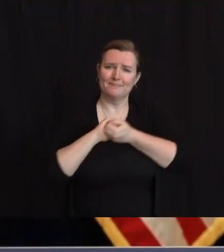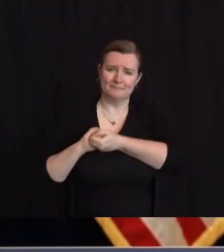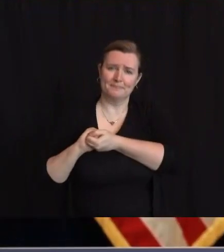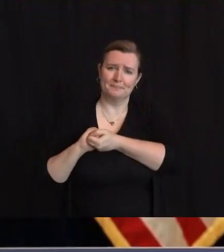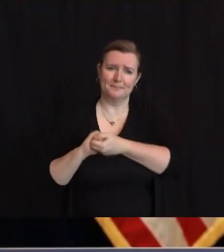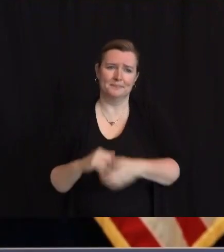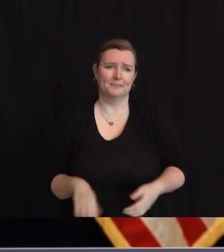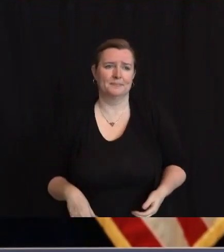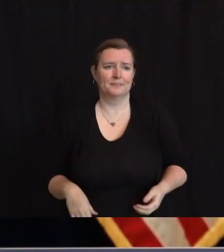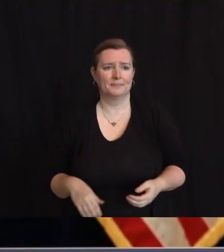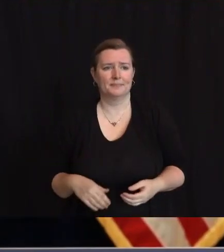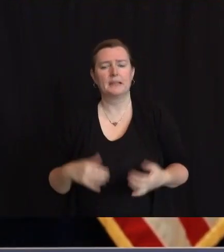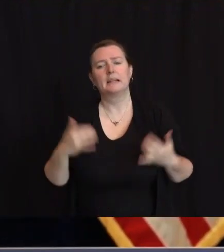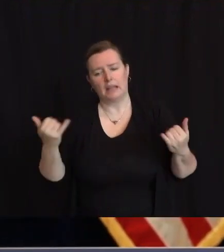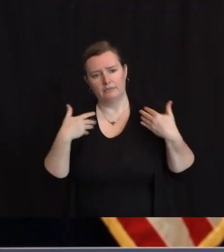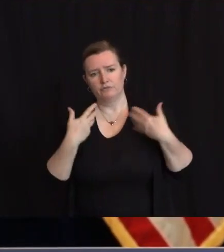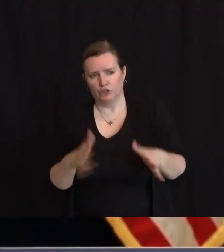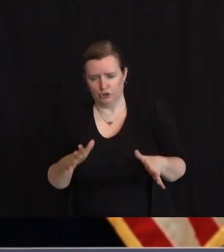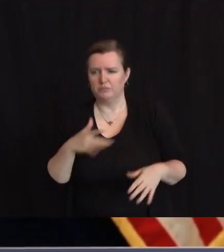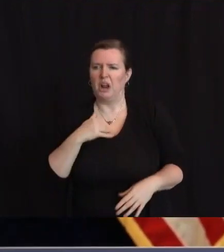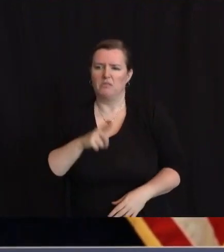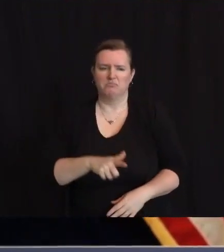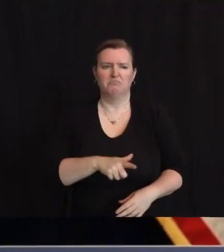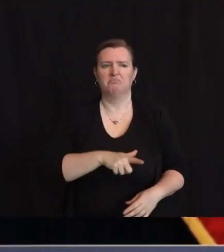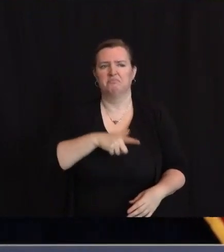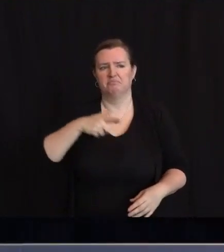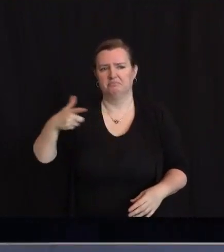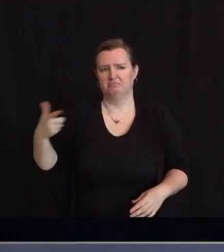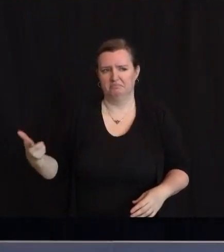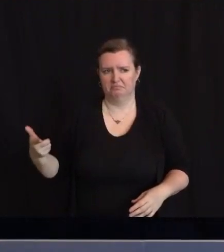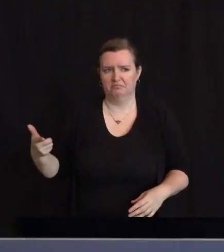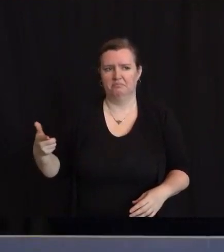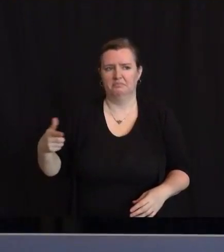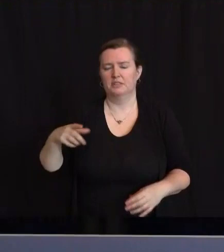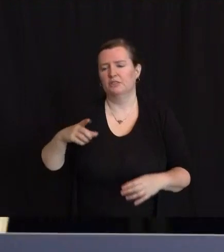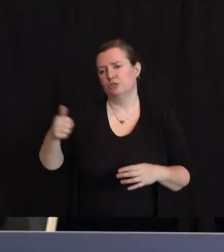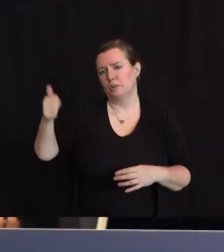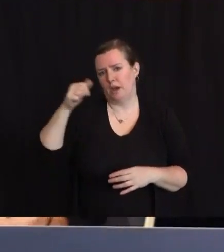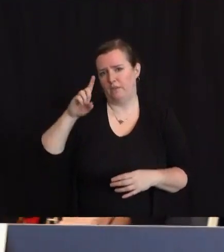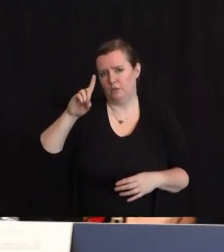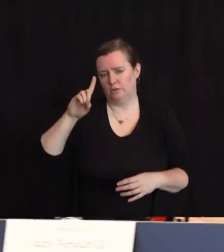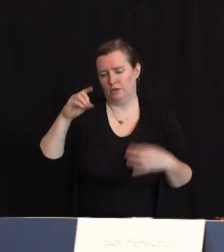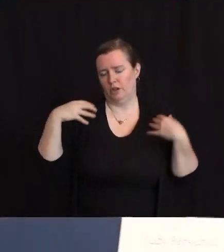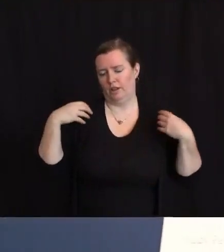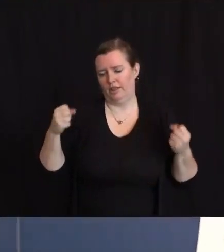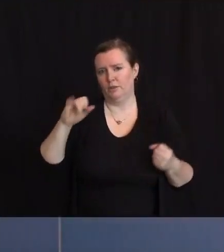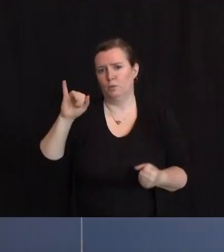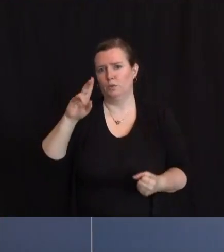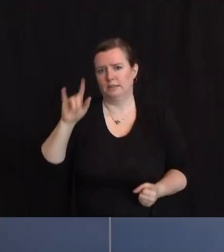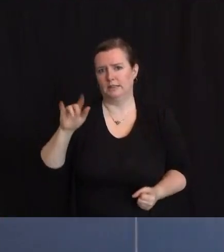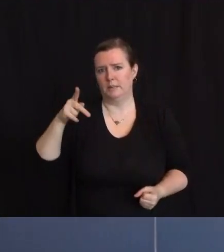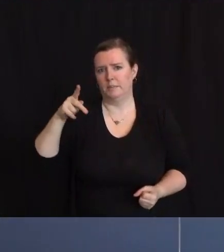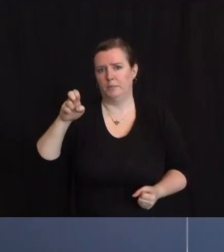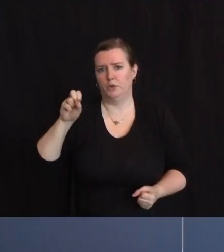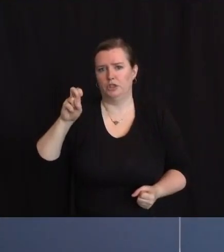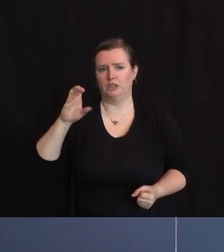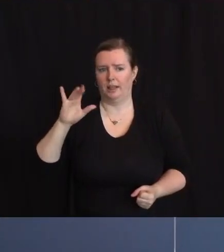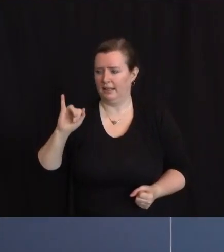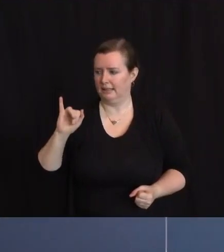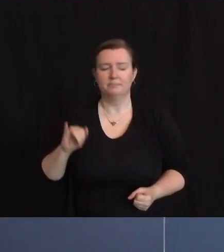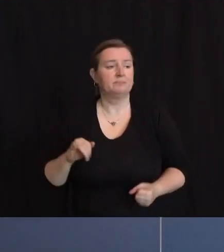person who needs no introduction, the Commissioner of the Department of Health, Judy Persichilli. Thank you, Governor. Good afternoon. As